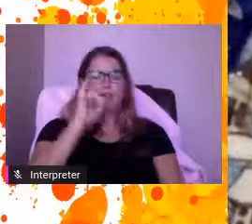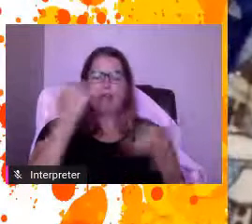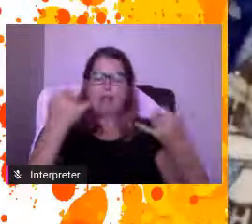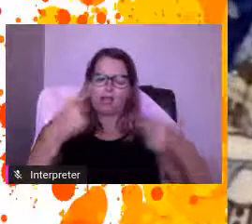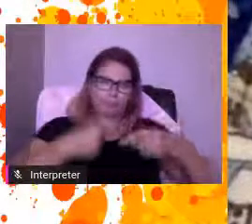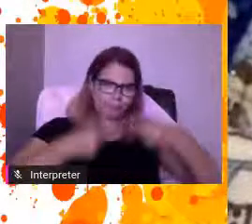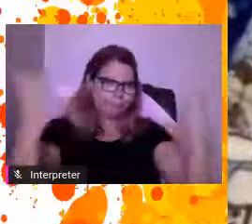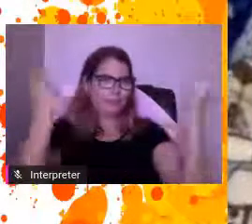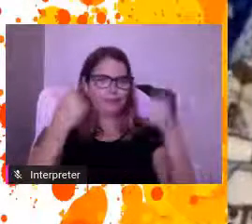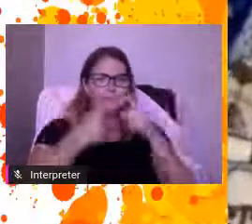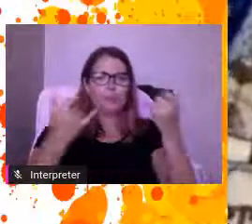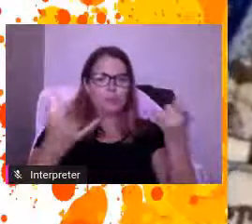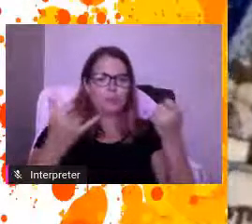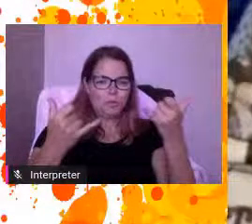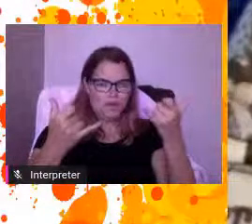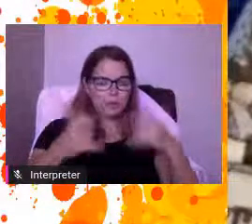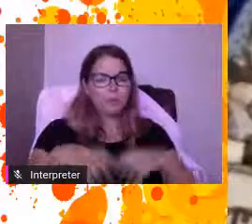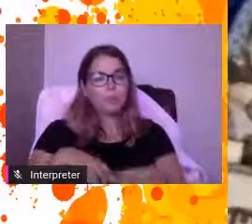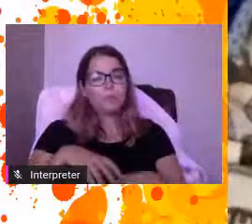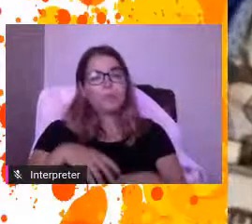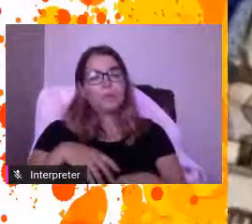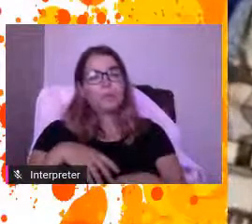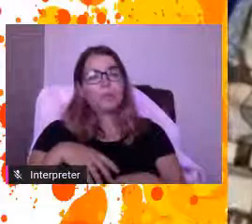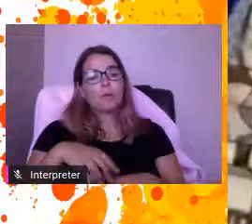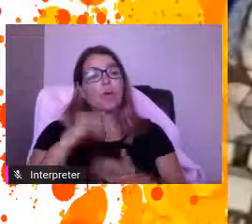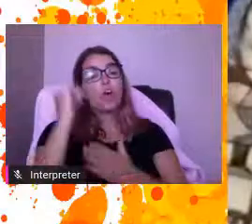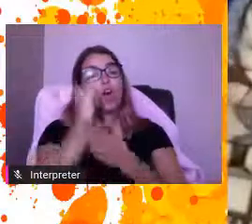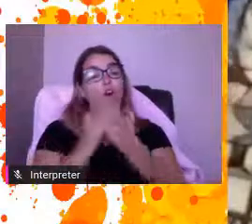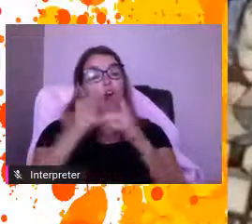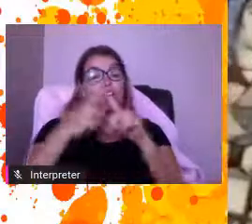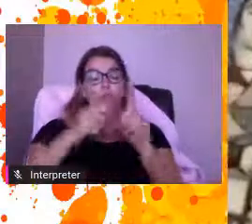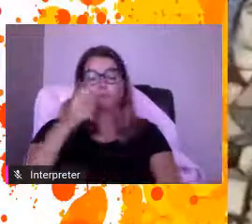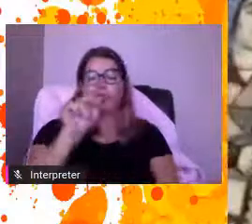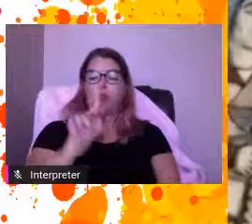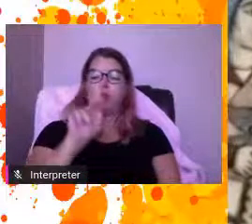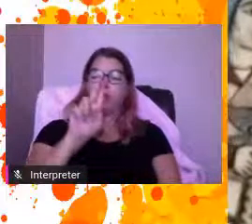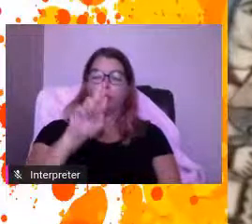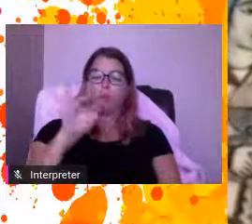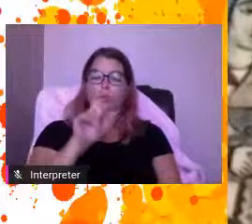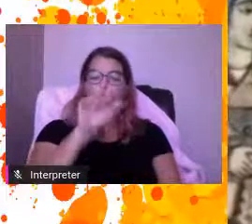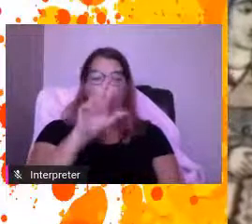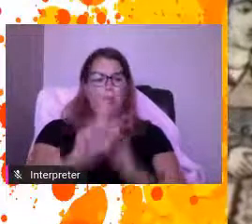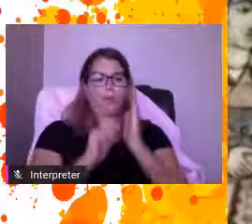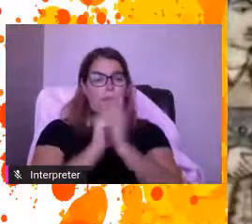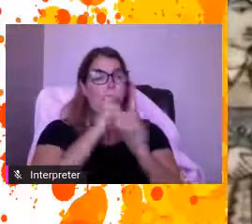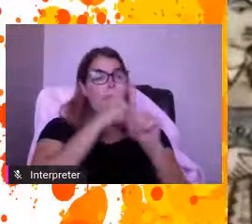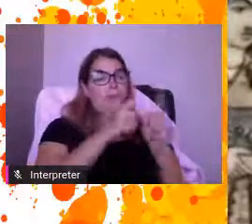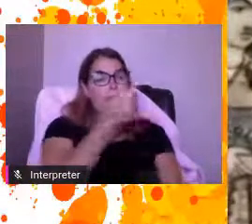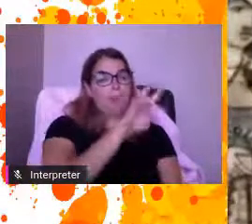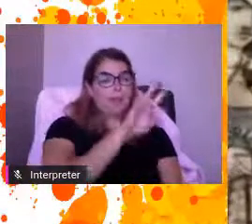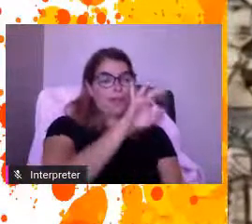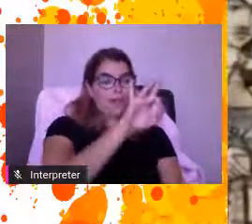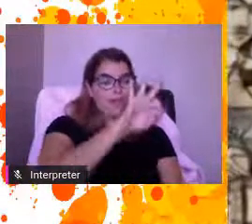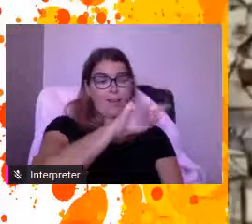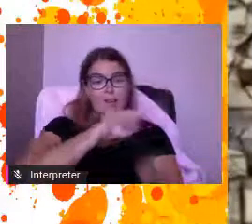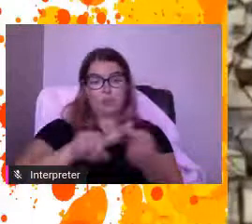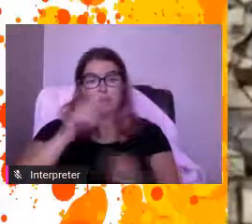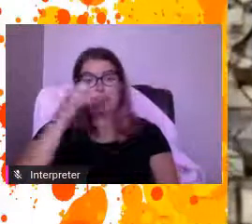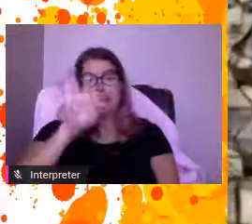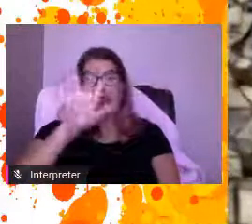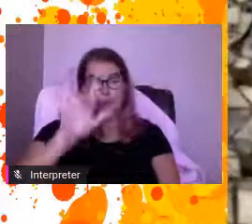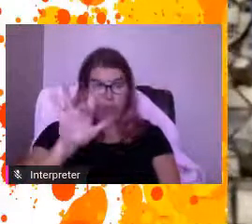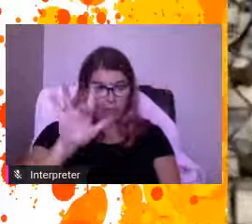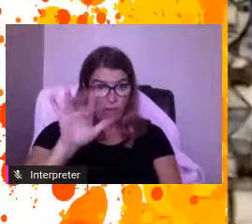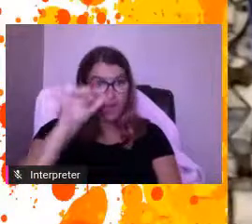of today. Art from Iran of the Qajar period, which lasted from 1789 to 1925,